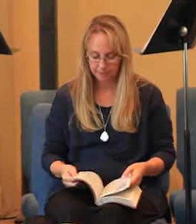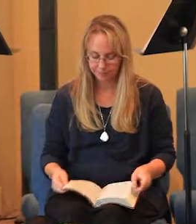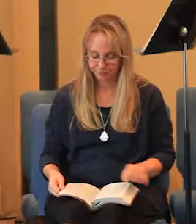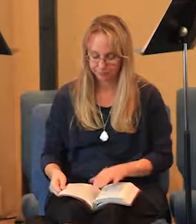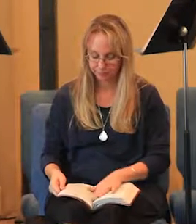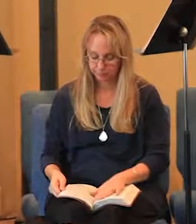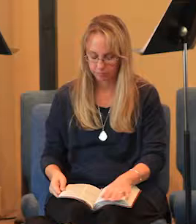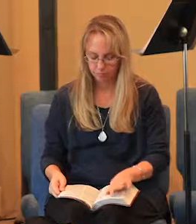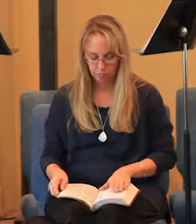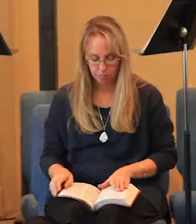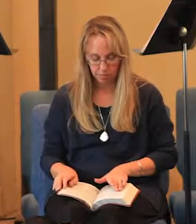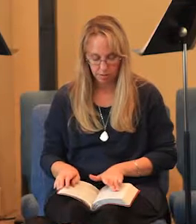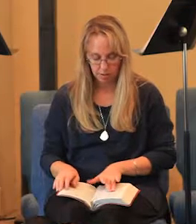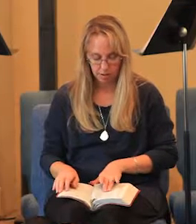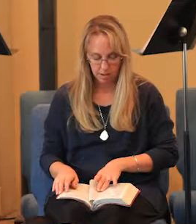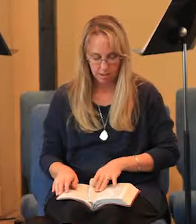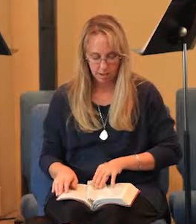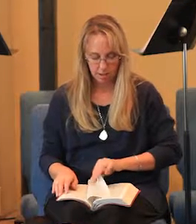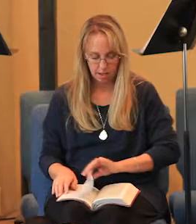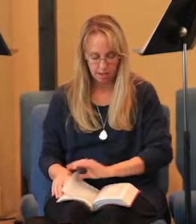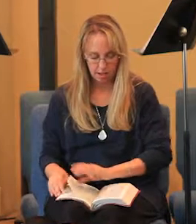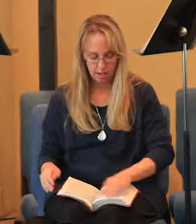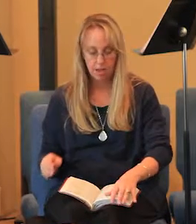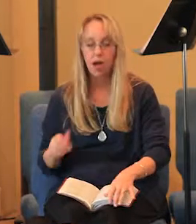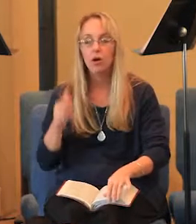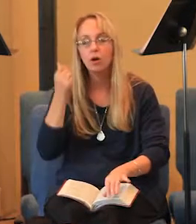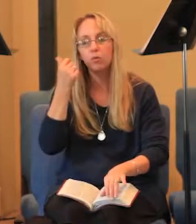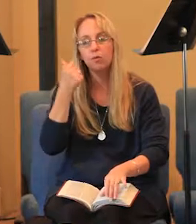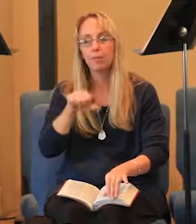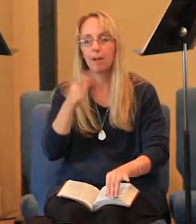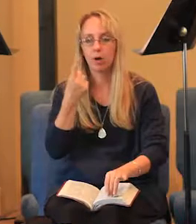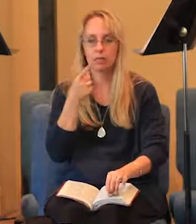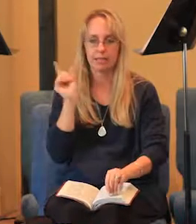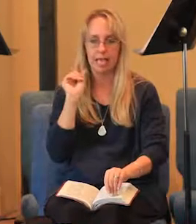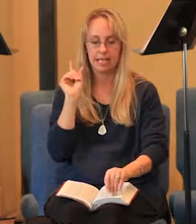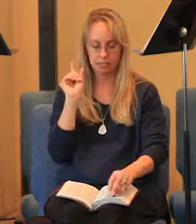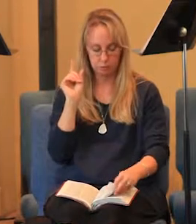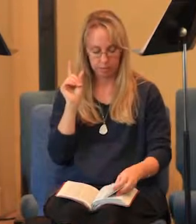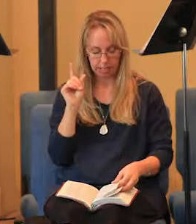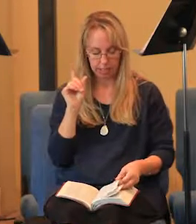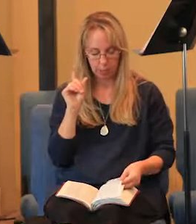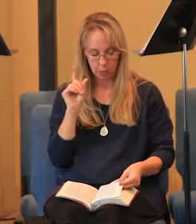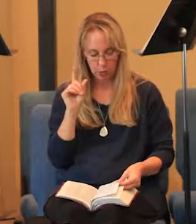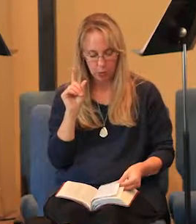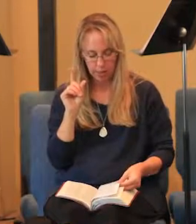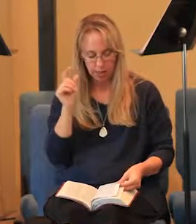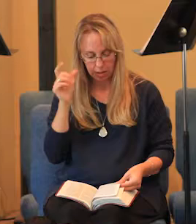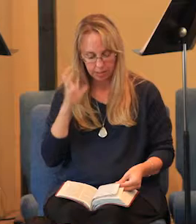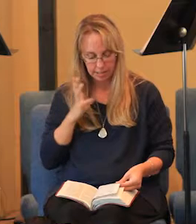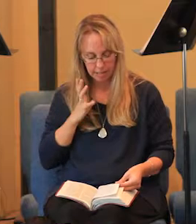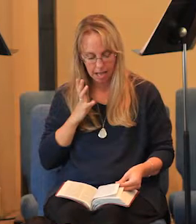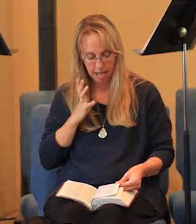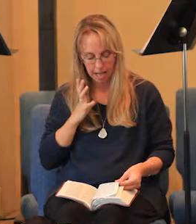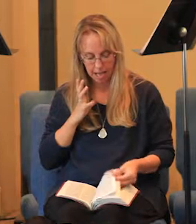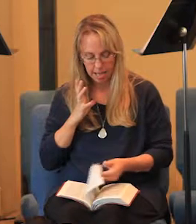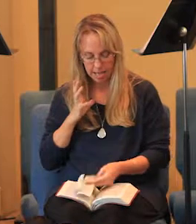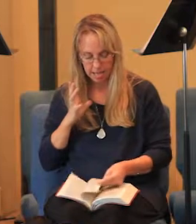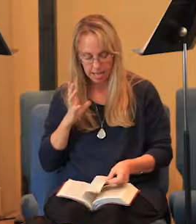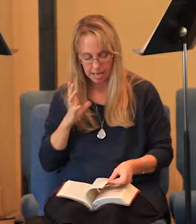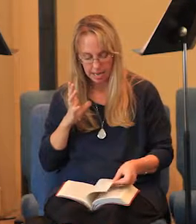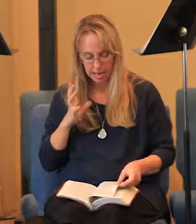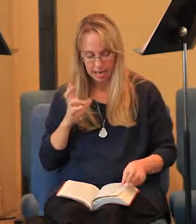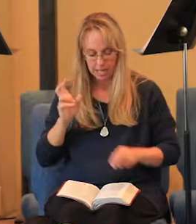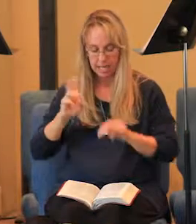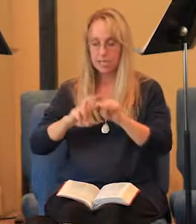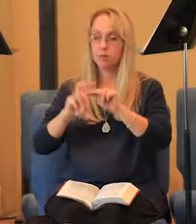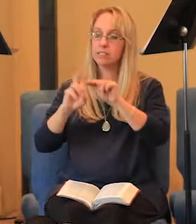9. You're going to just see 11, but I want to back it up, because if you remember last week, there was a guy that was sitting by a temple gate,